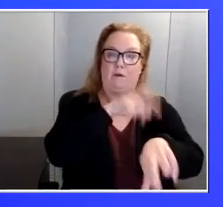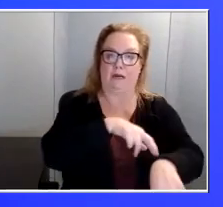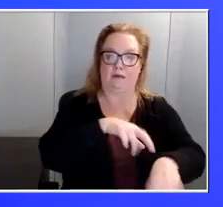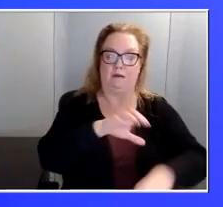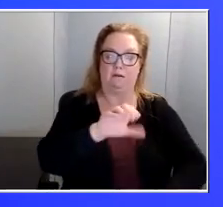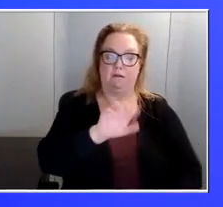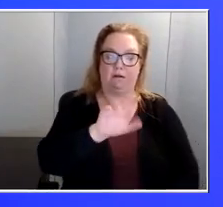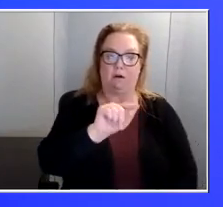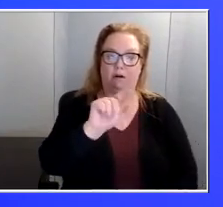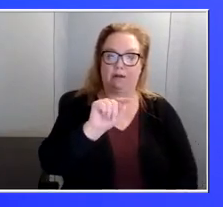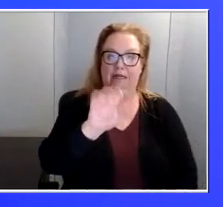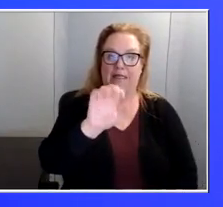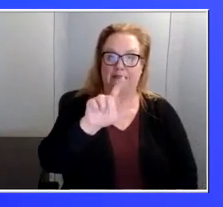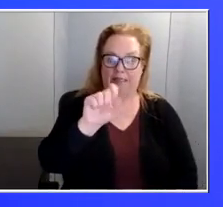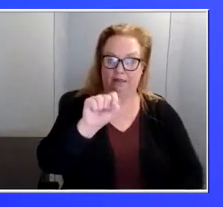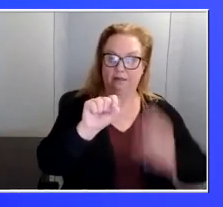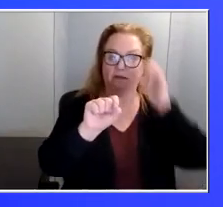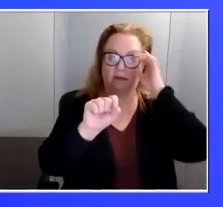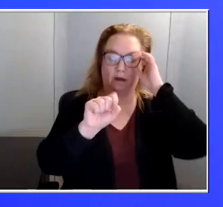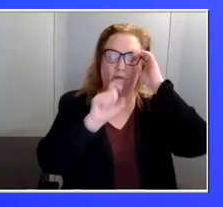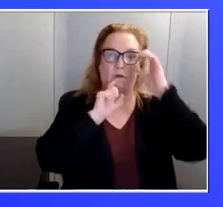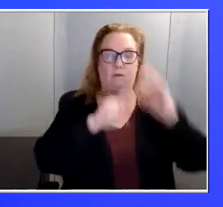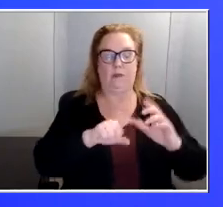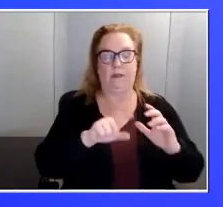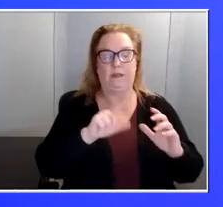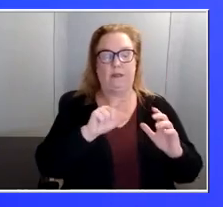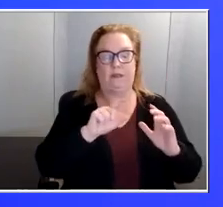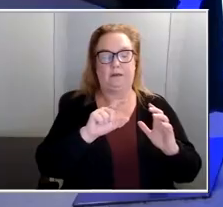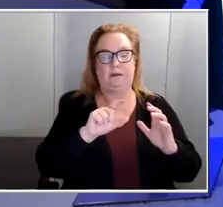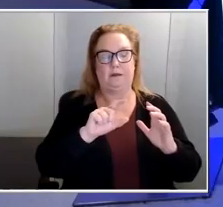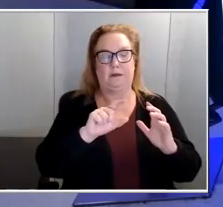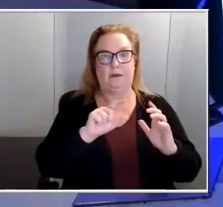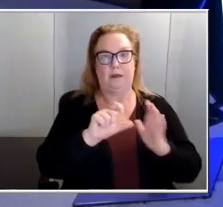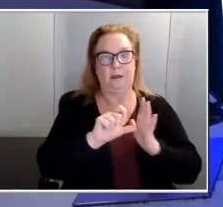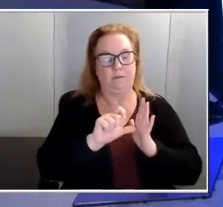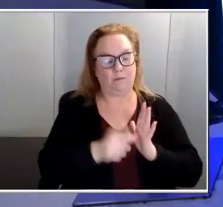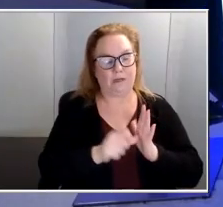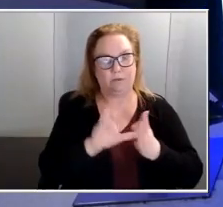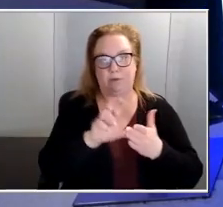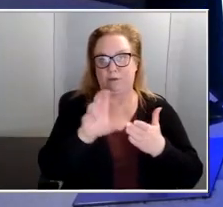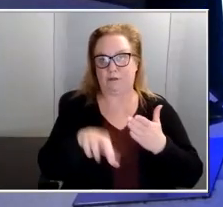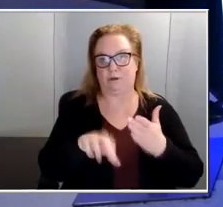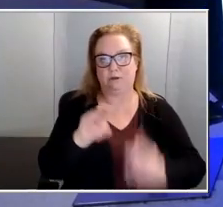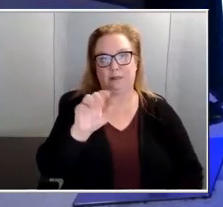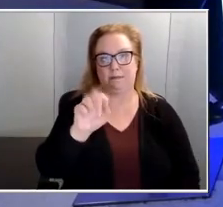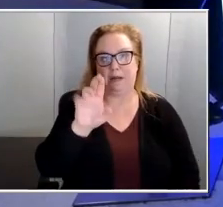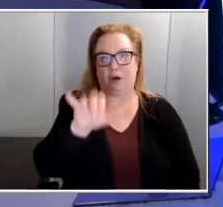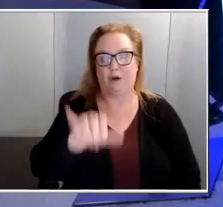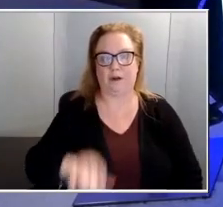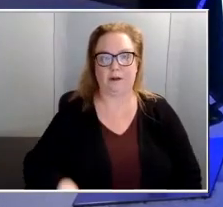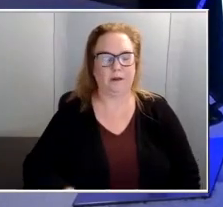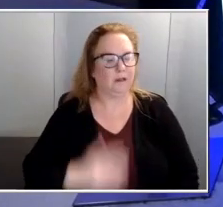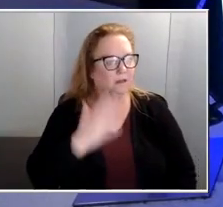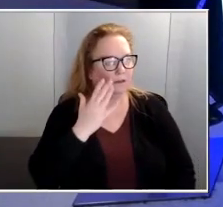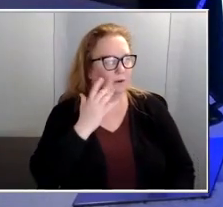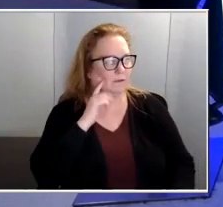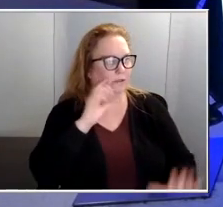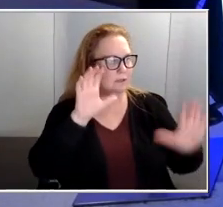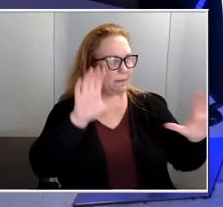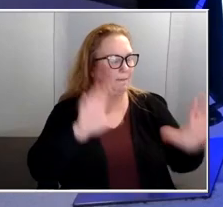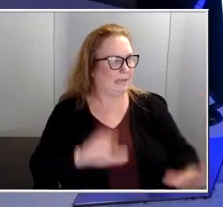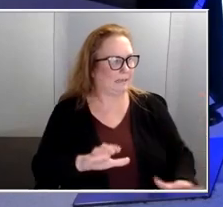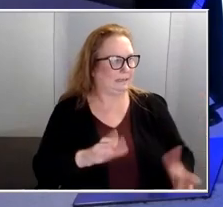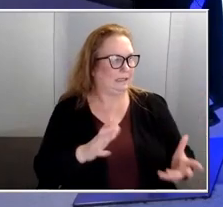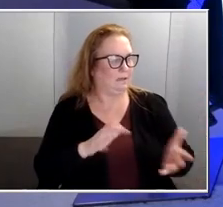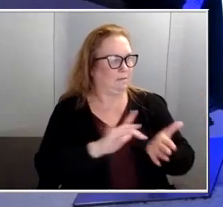So we were really impressed about the results in this patient. So if this is such an amazing drug, why don't we just start with teclistamab all the time